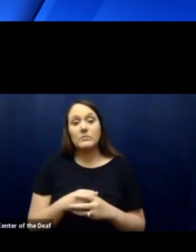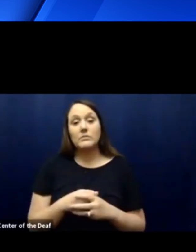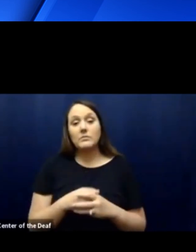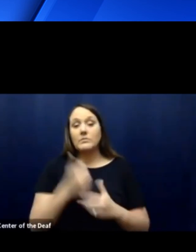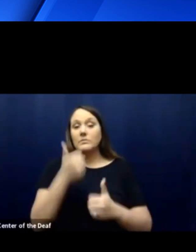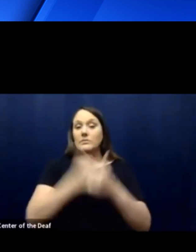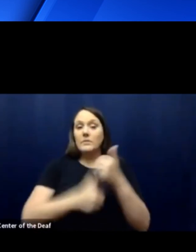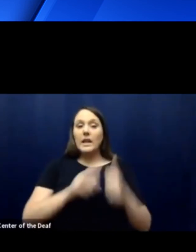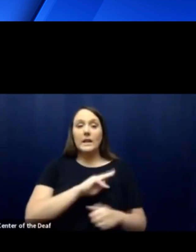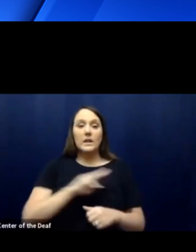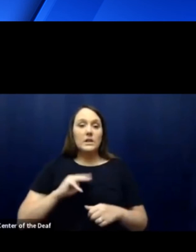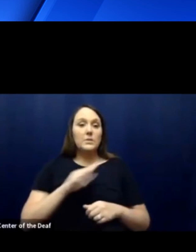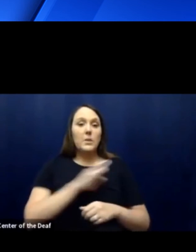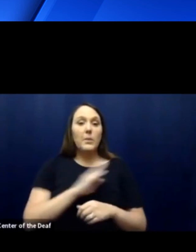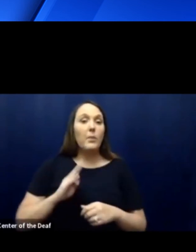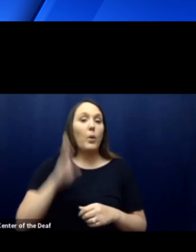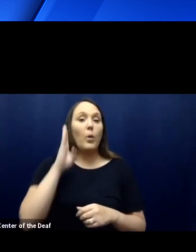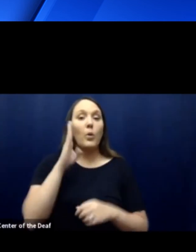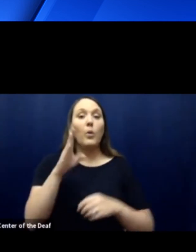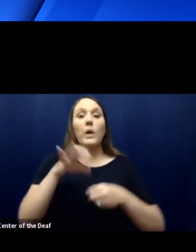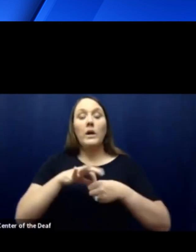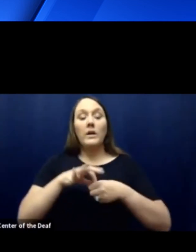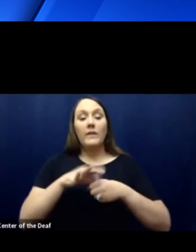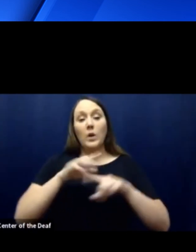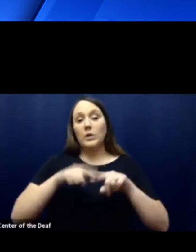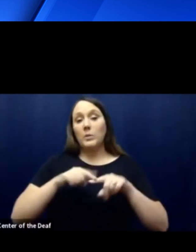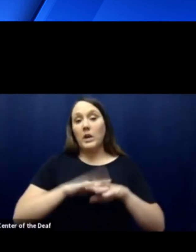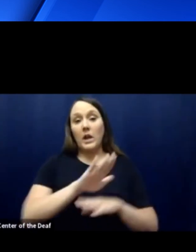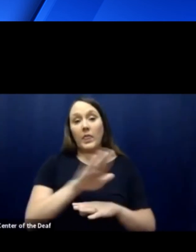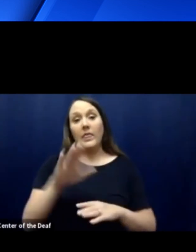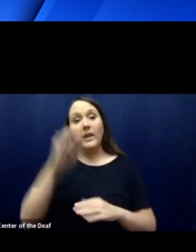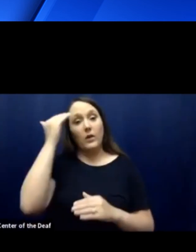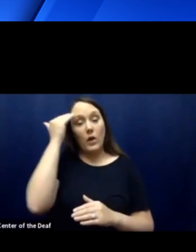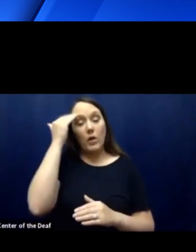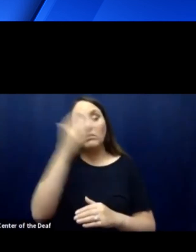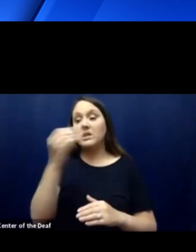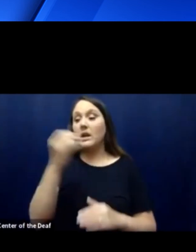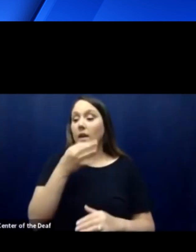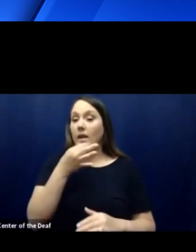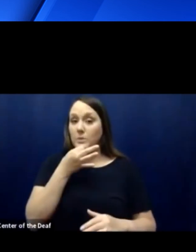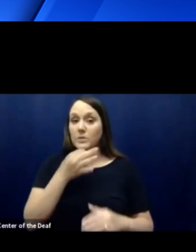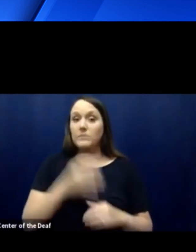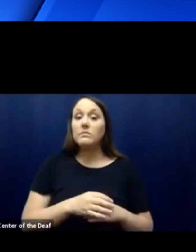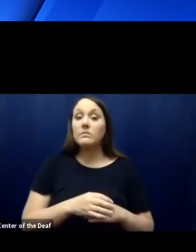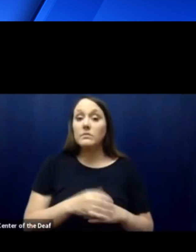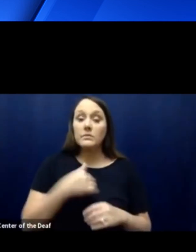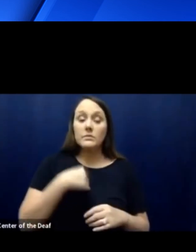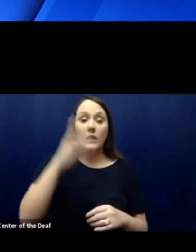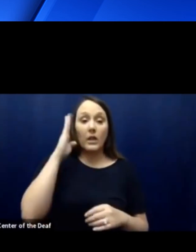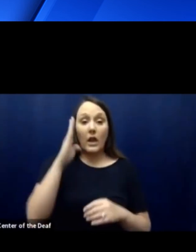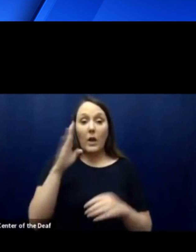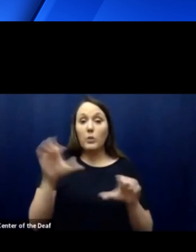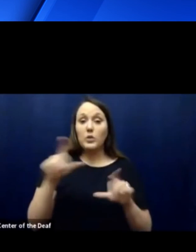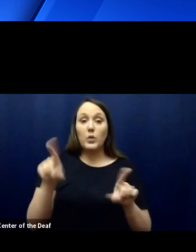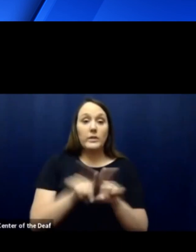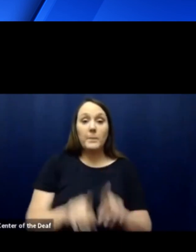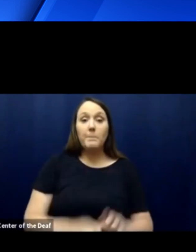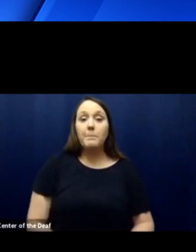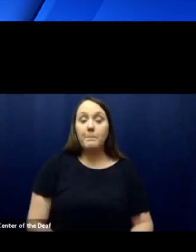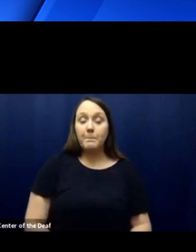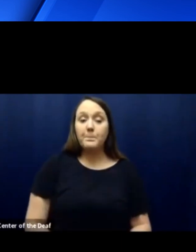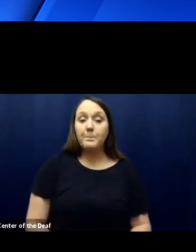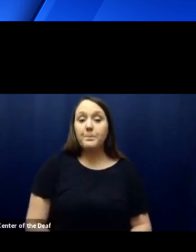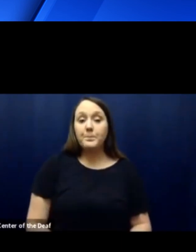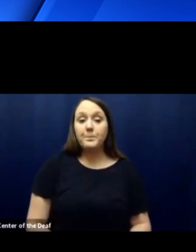Each member of the board will vote based on their knowledge and their expertise, and I will do the same.